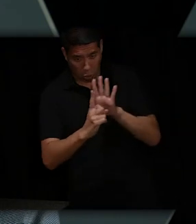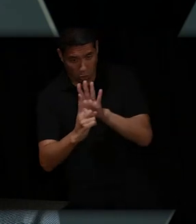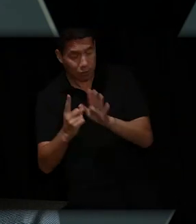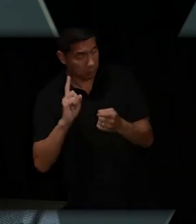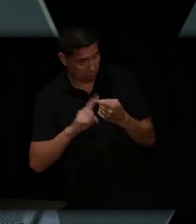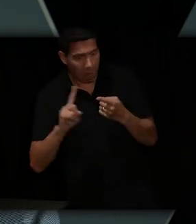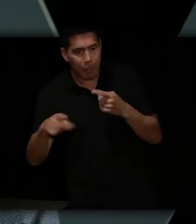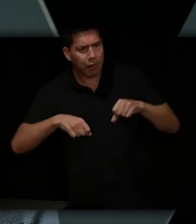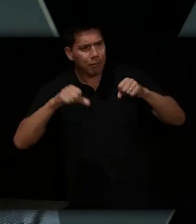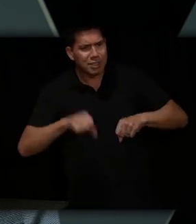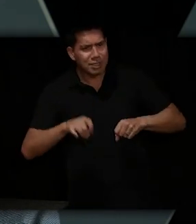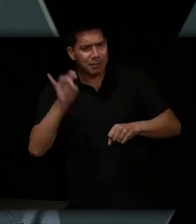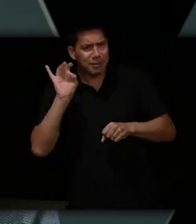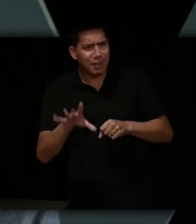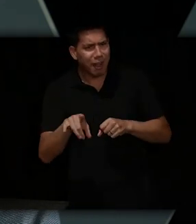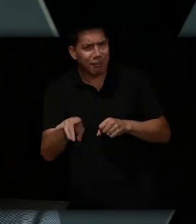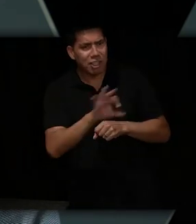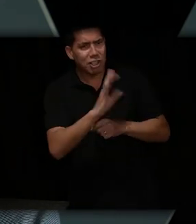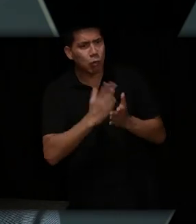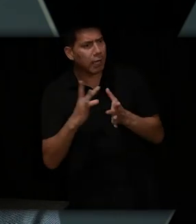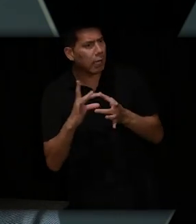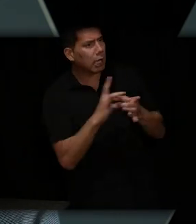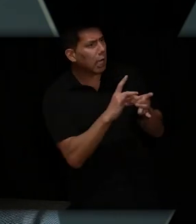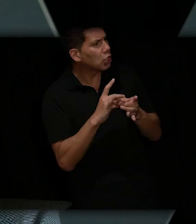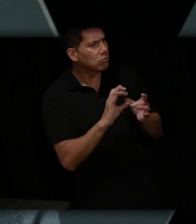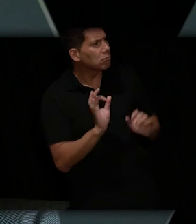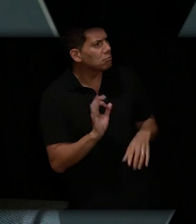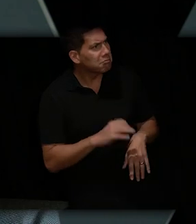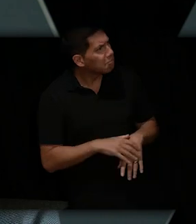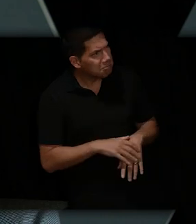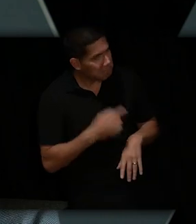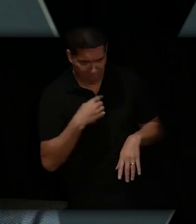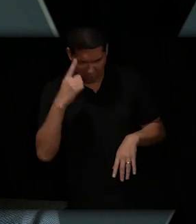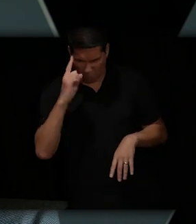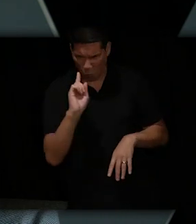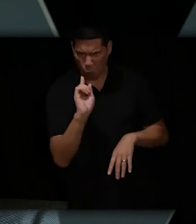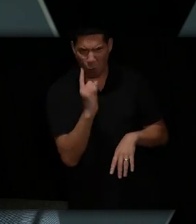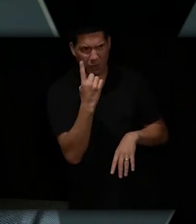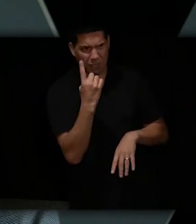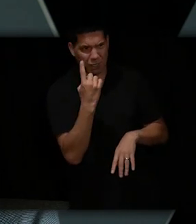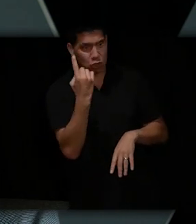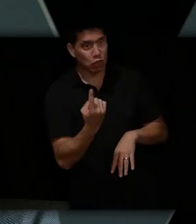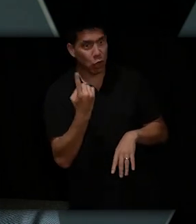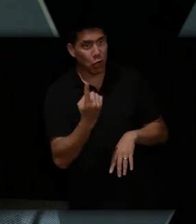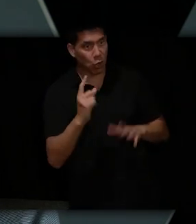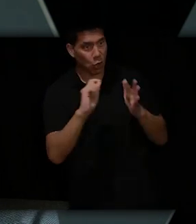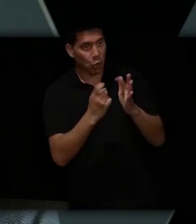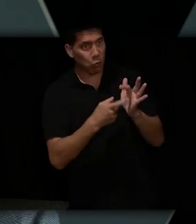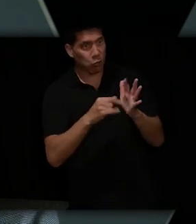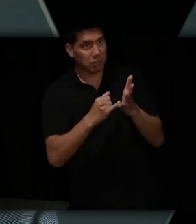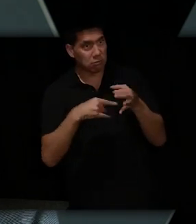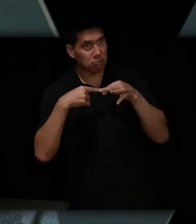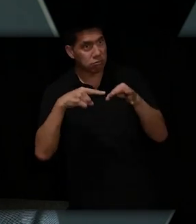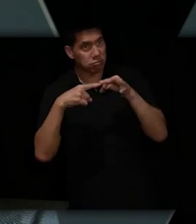doesn't really engage with them. He's, I think, had one solo press conference in his entire 14 or